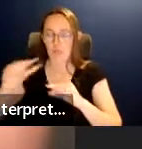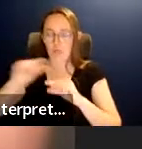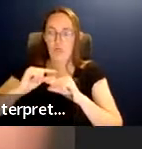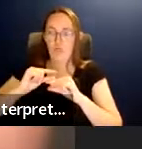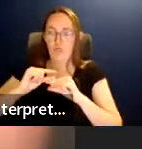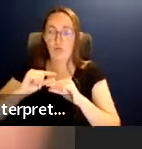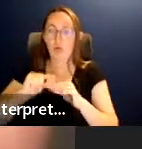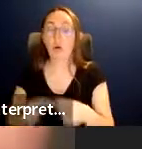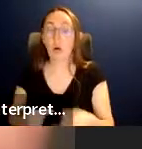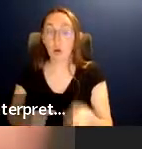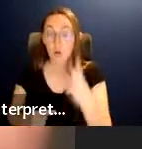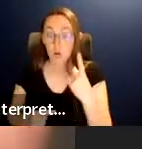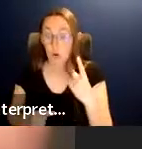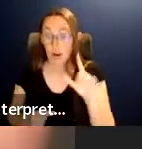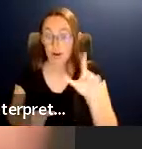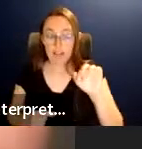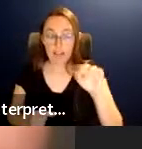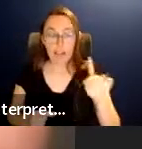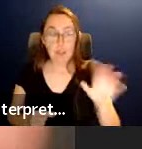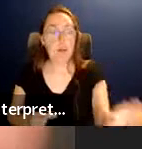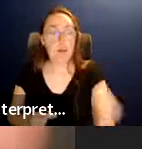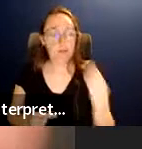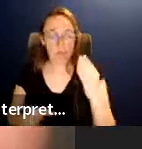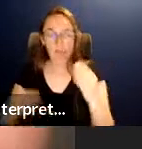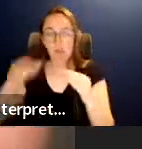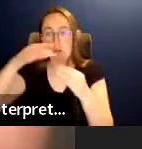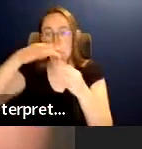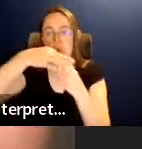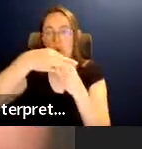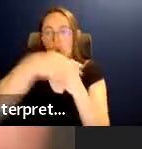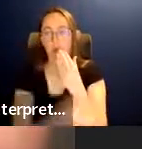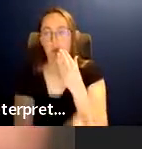lips, you're gonna remove the backing. So peel off the backing.